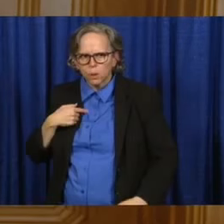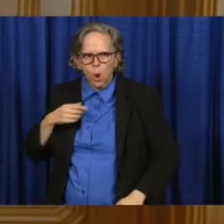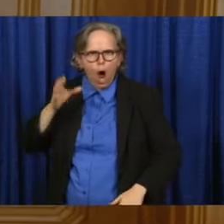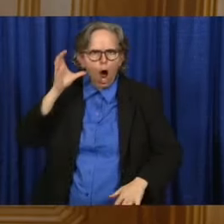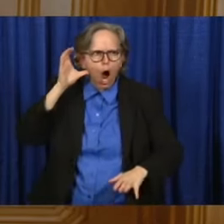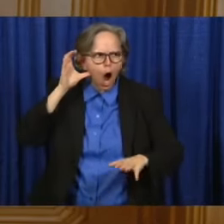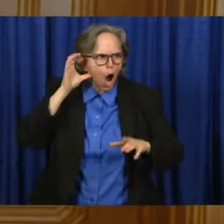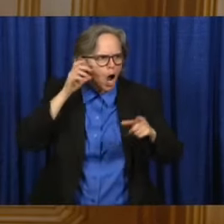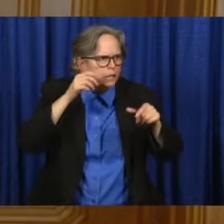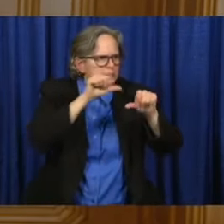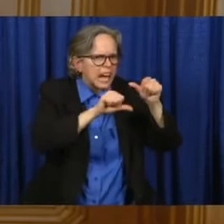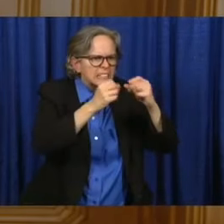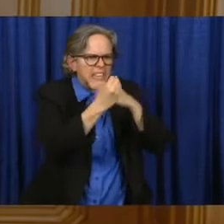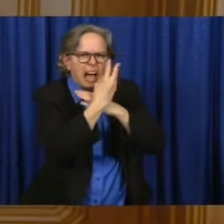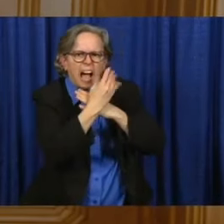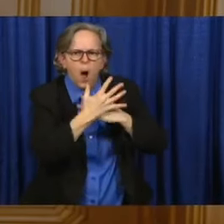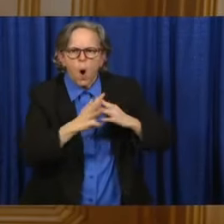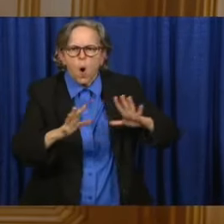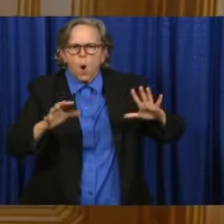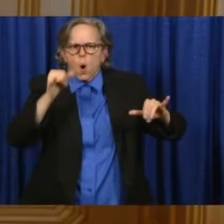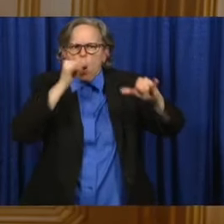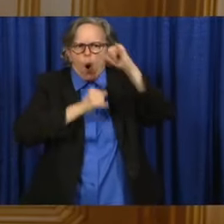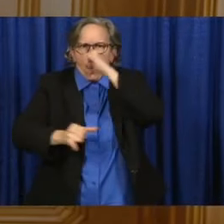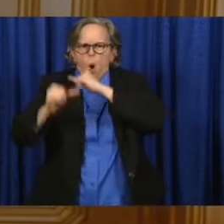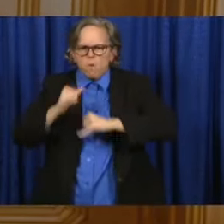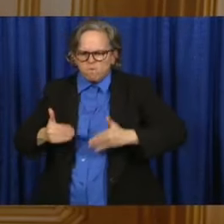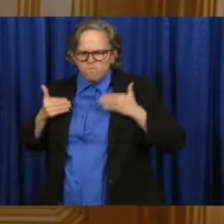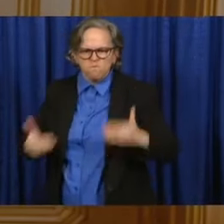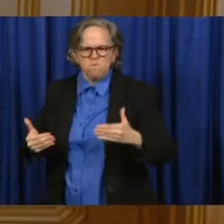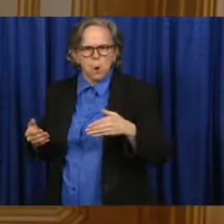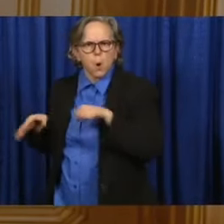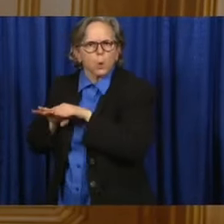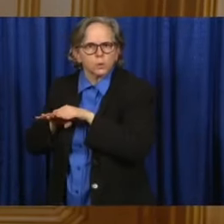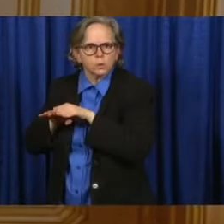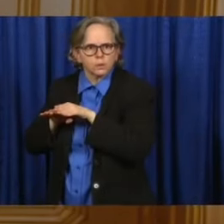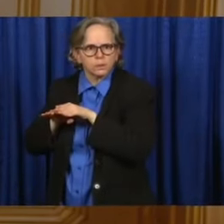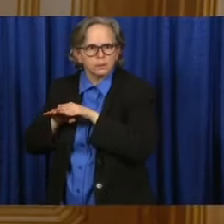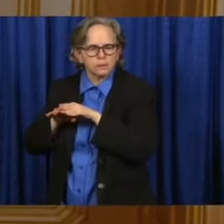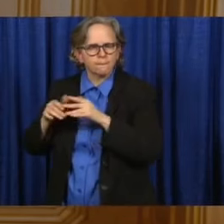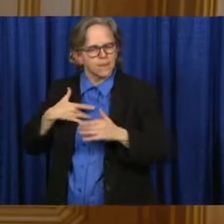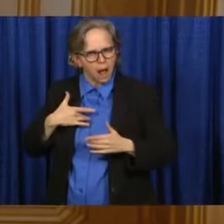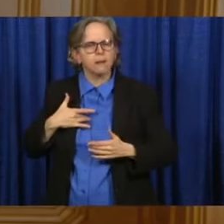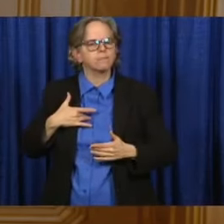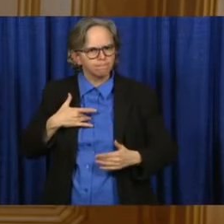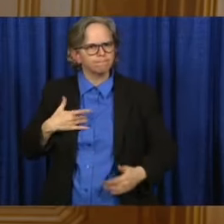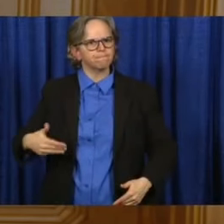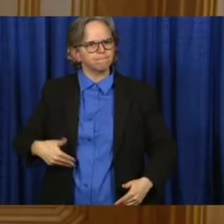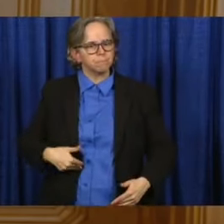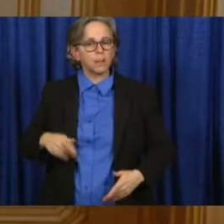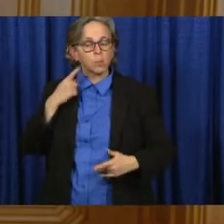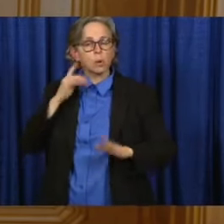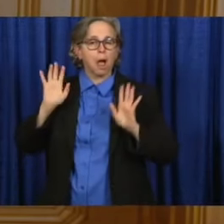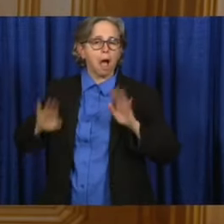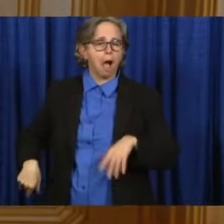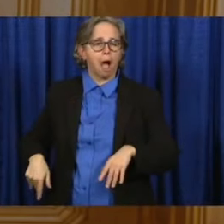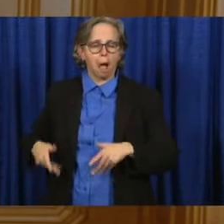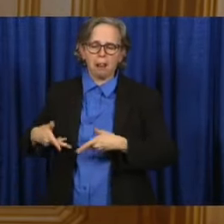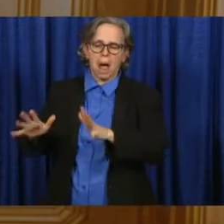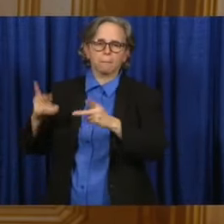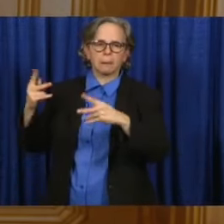best information we could get. We felt that if we let that go,